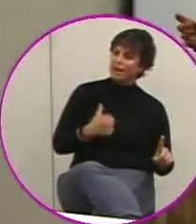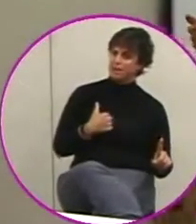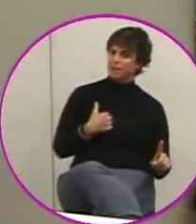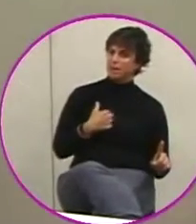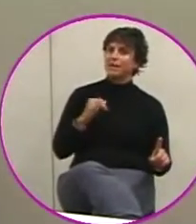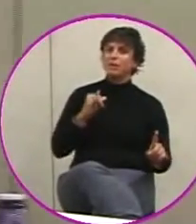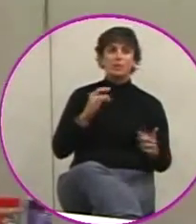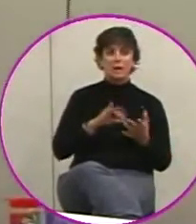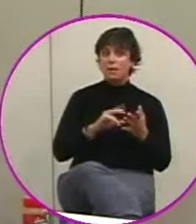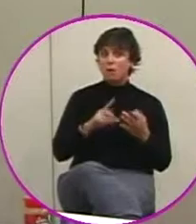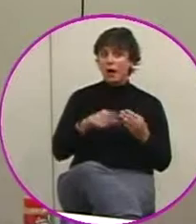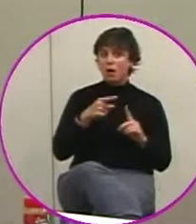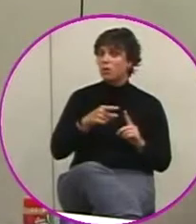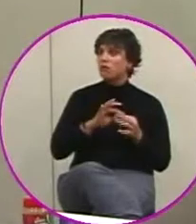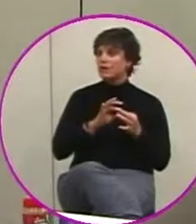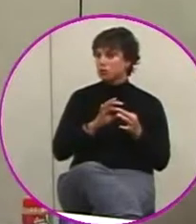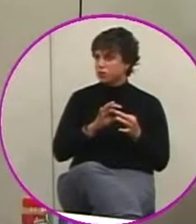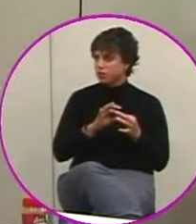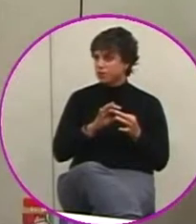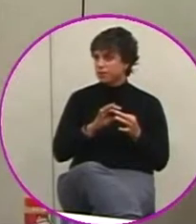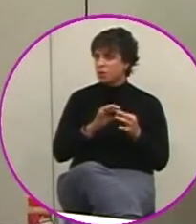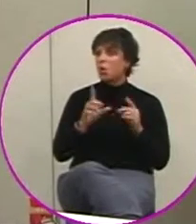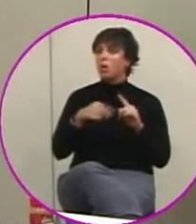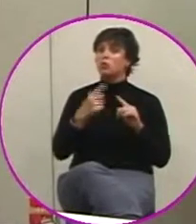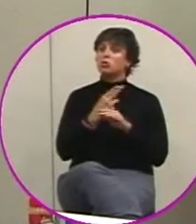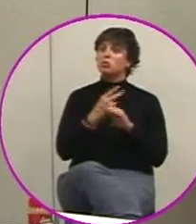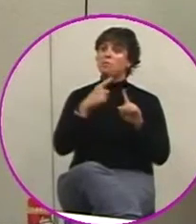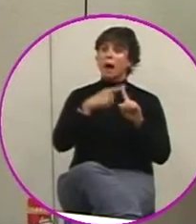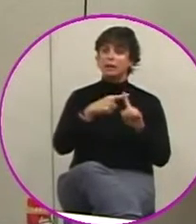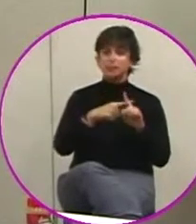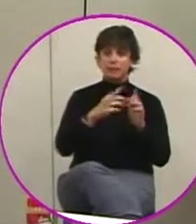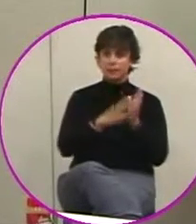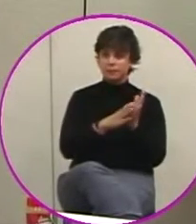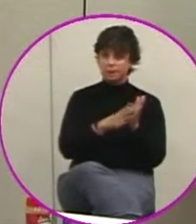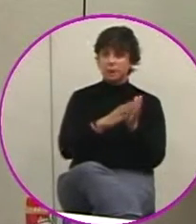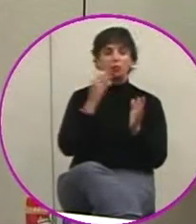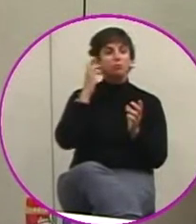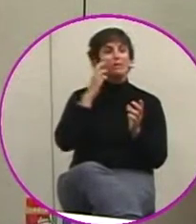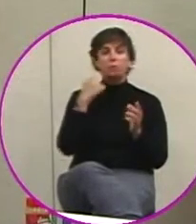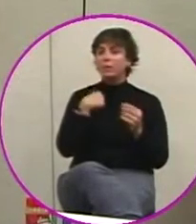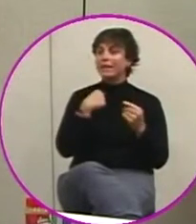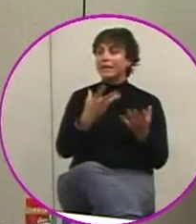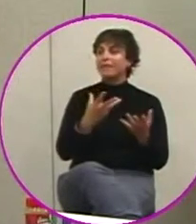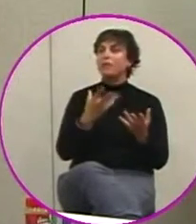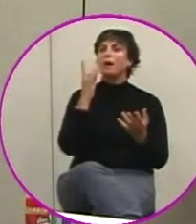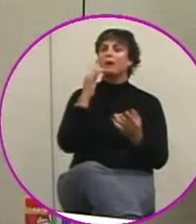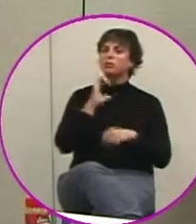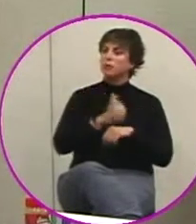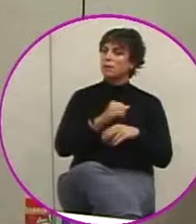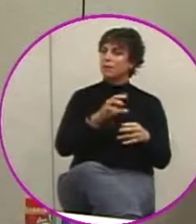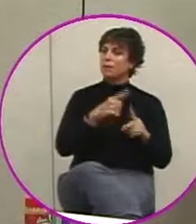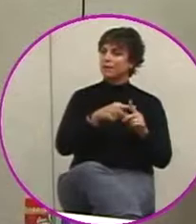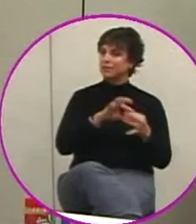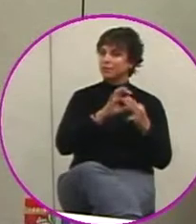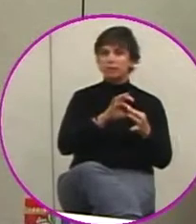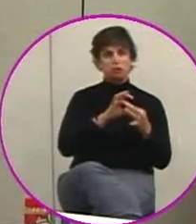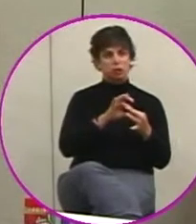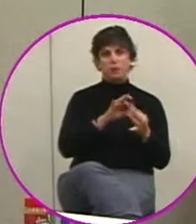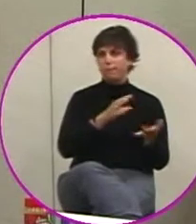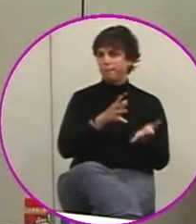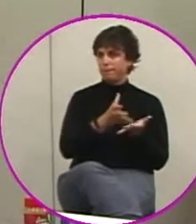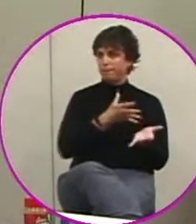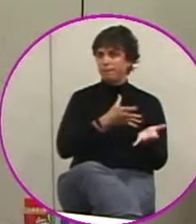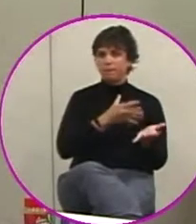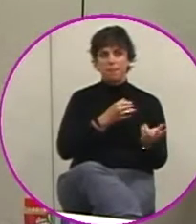relationship piece. When we start using positives, think that first and foremost, the reason that we're giving those is to build positive relationships. They view us